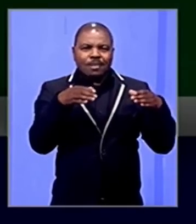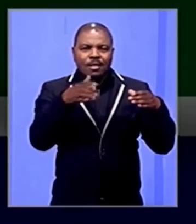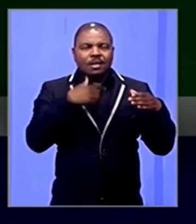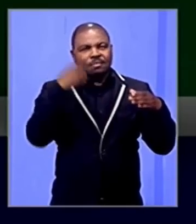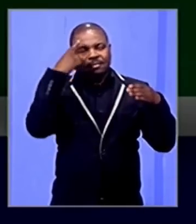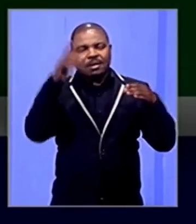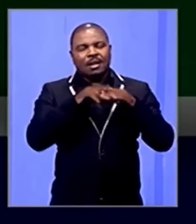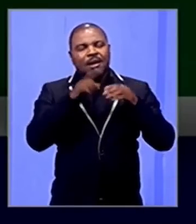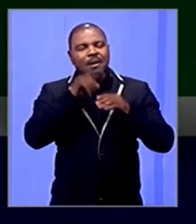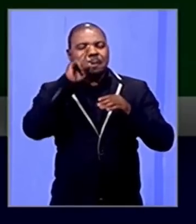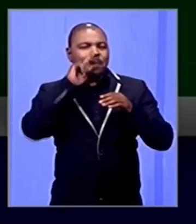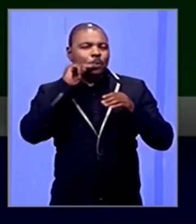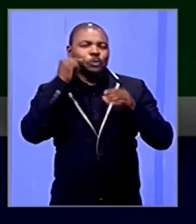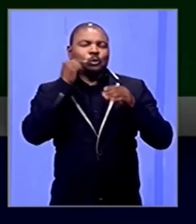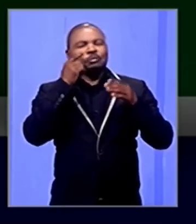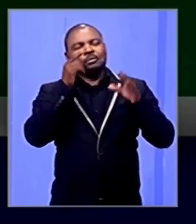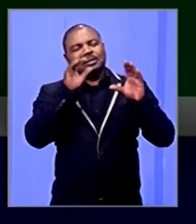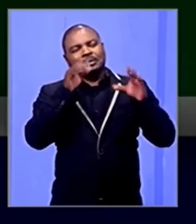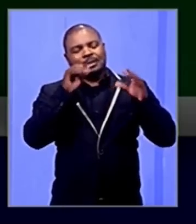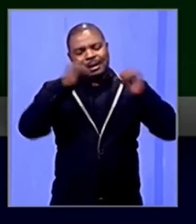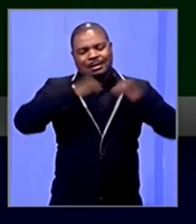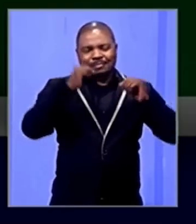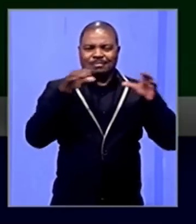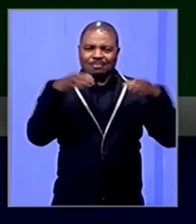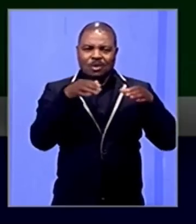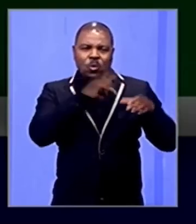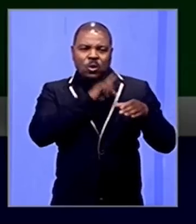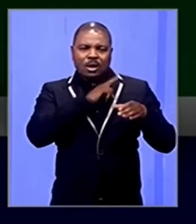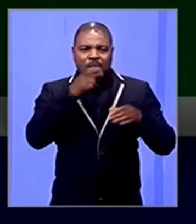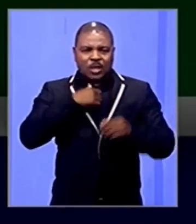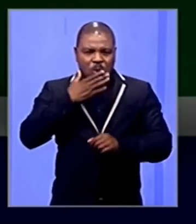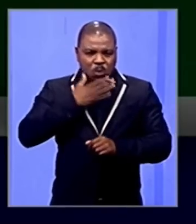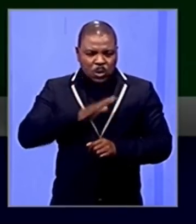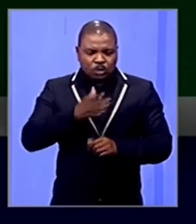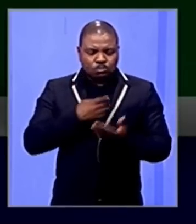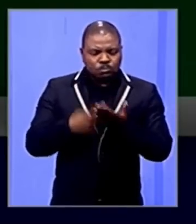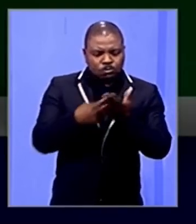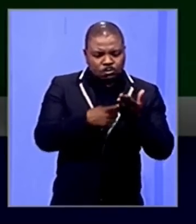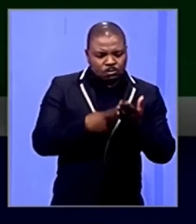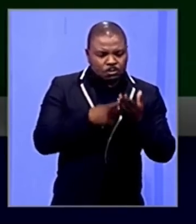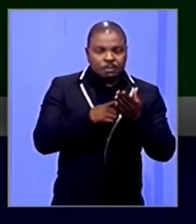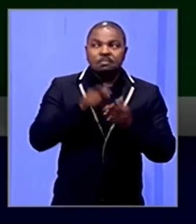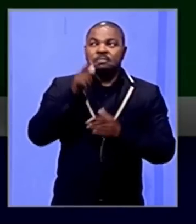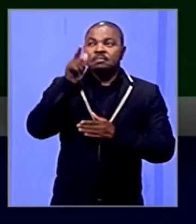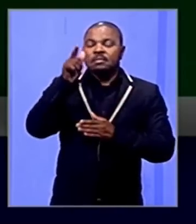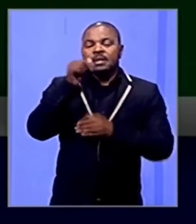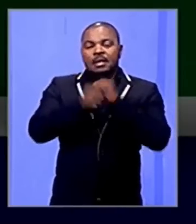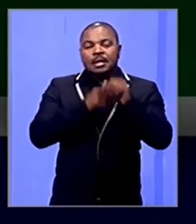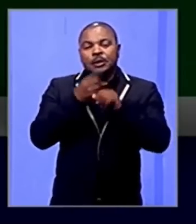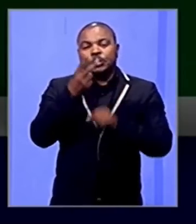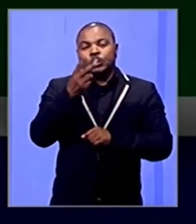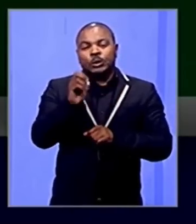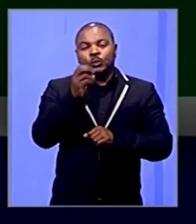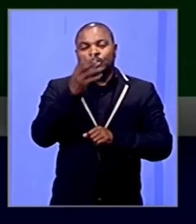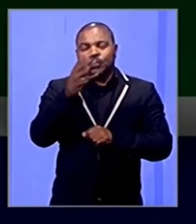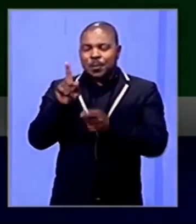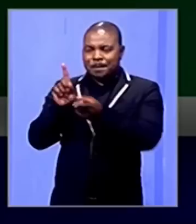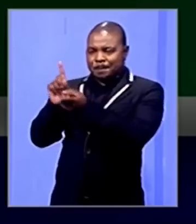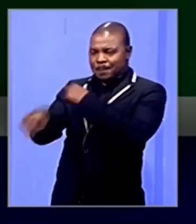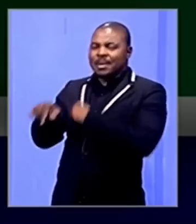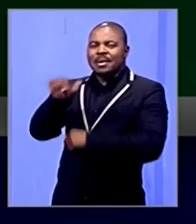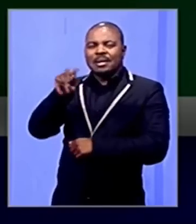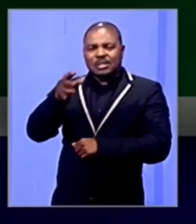ke Moonshot Pact ka maikaelelo a go rerisanela maano a go ntsha ANC mo pusong ka 2024. Re go boditse